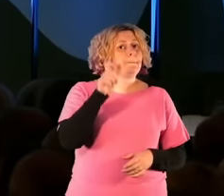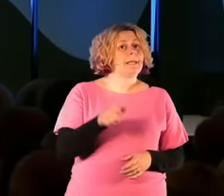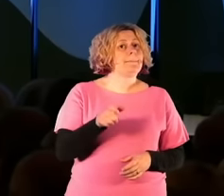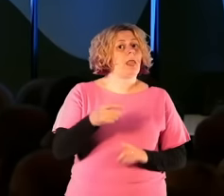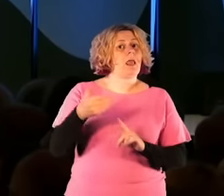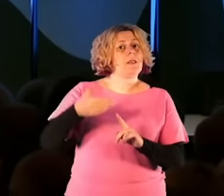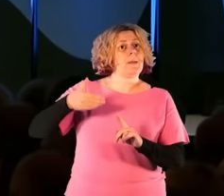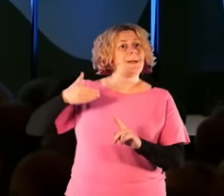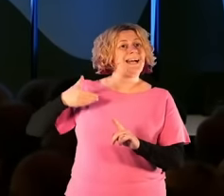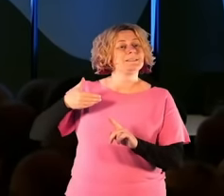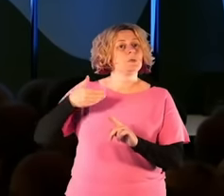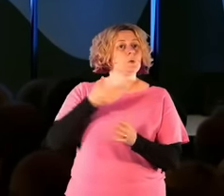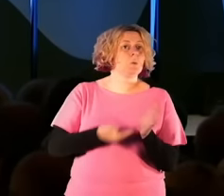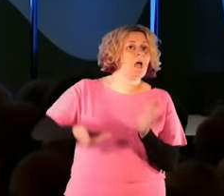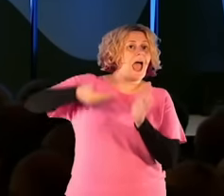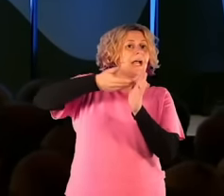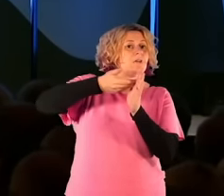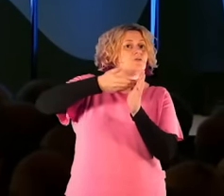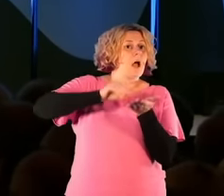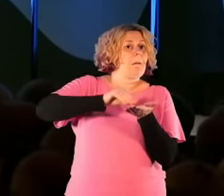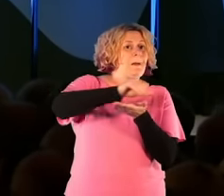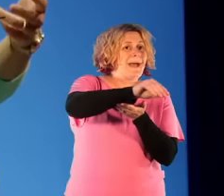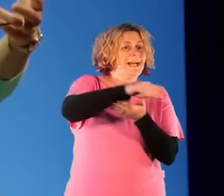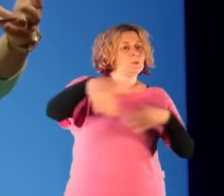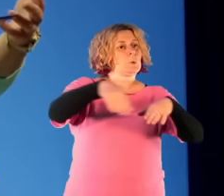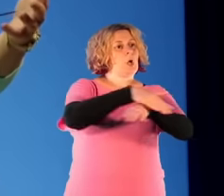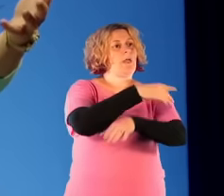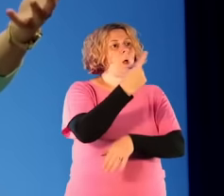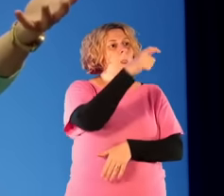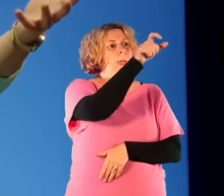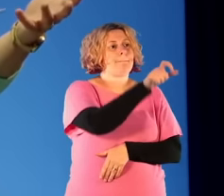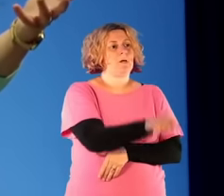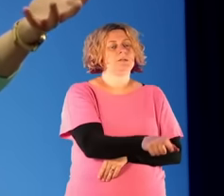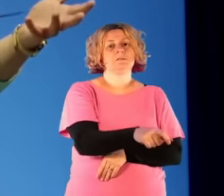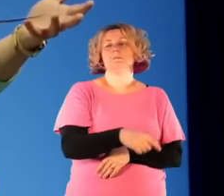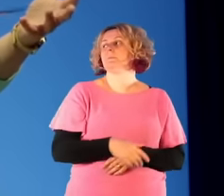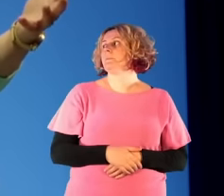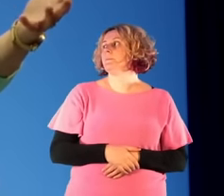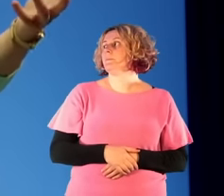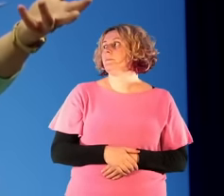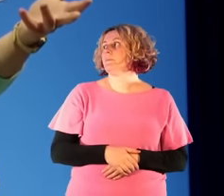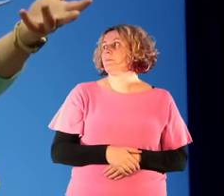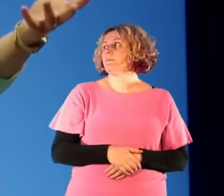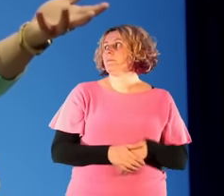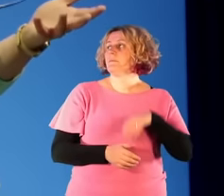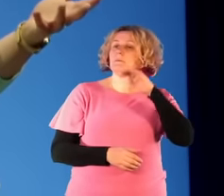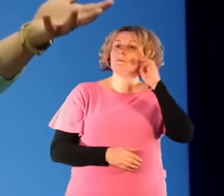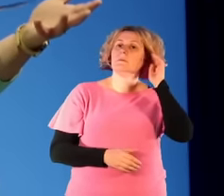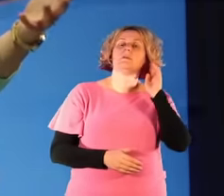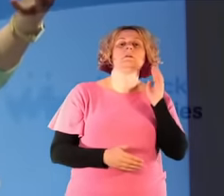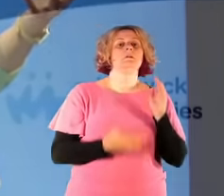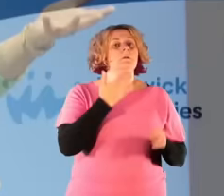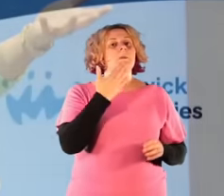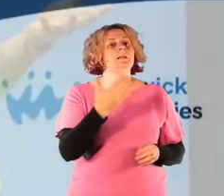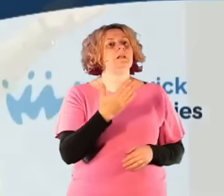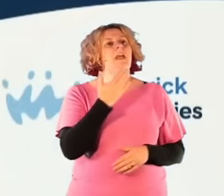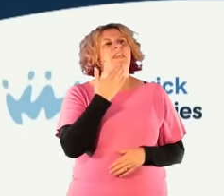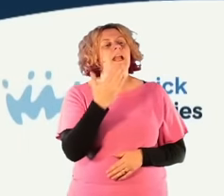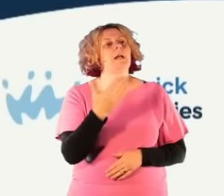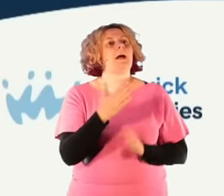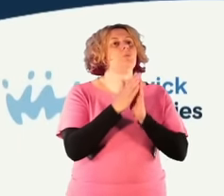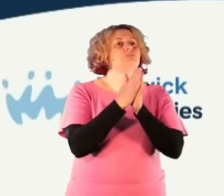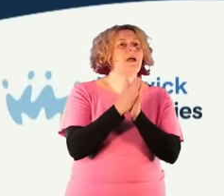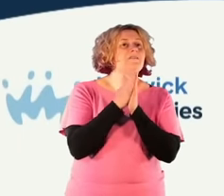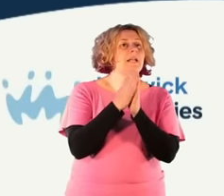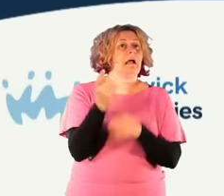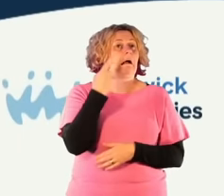that price would be prohibitive. And so if that's you, we'd like you to think if you could prayerfully and carefully consider giving above that to